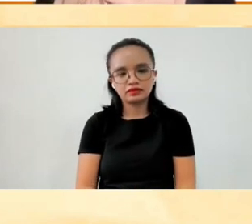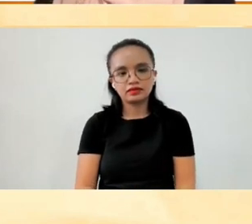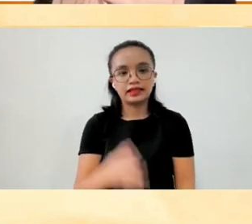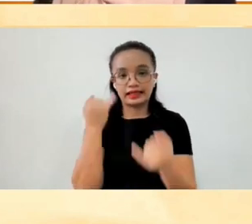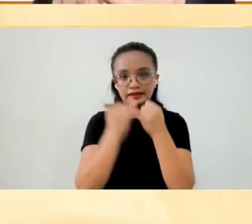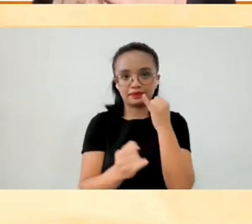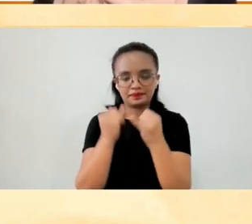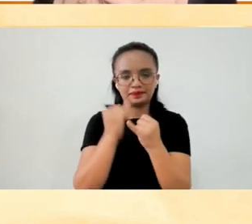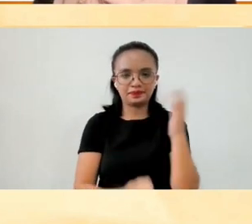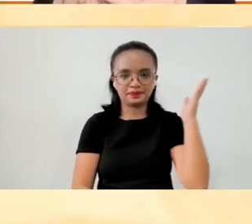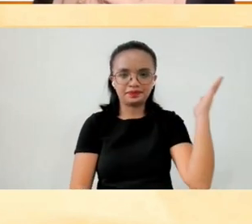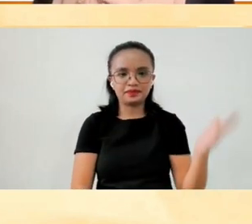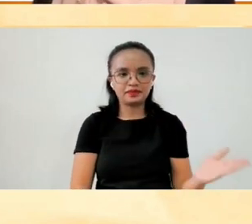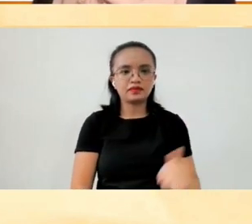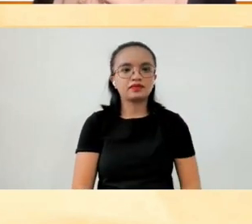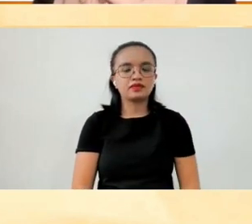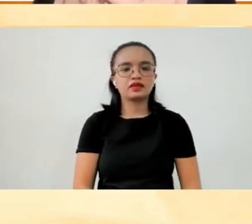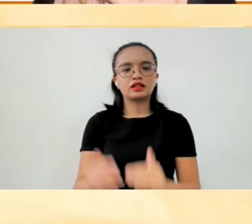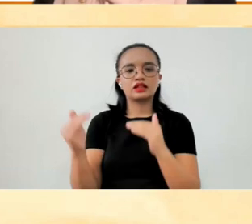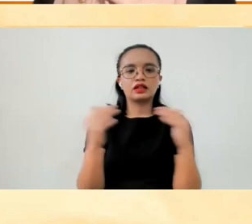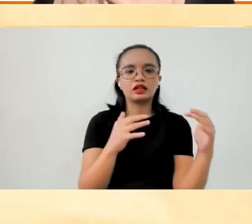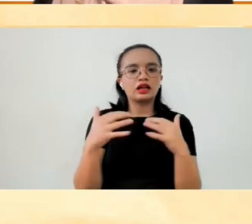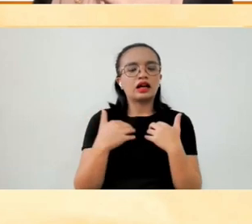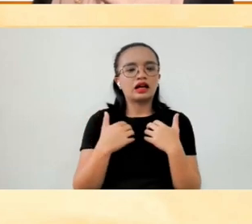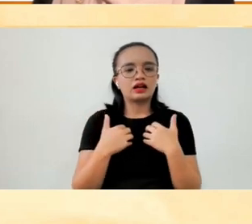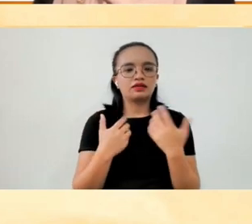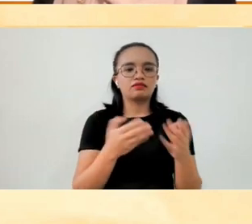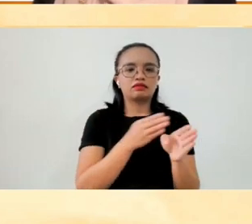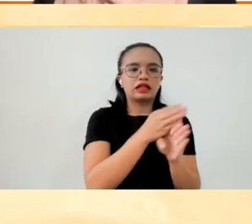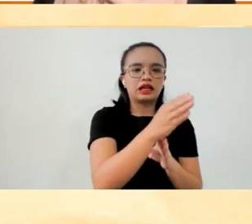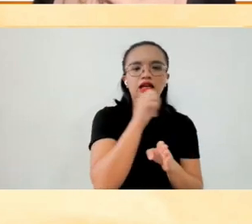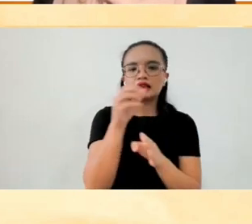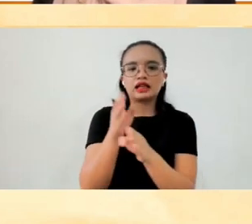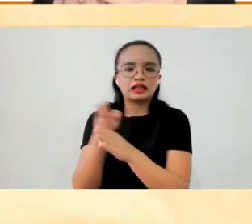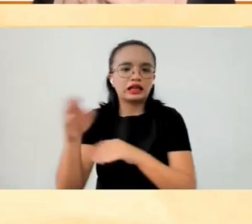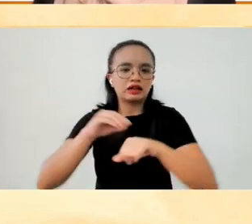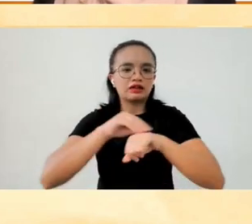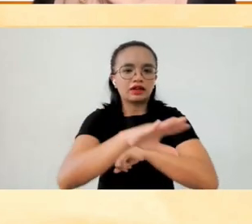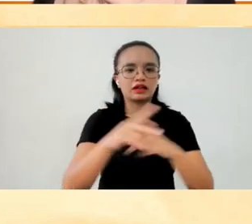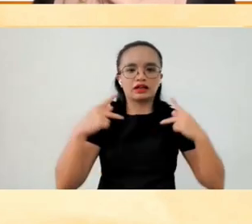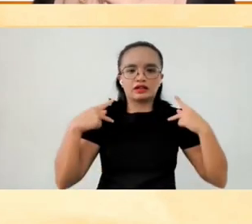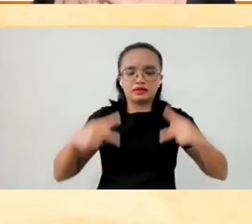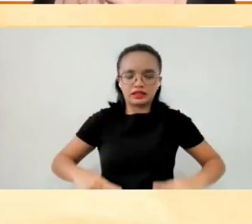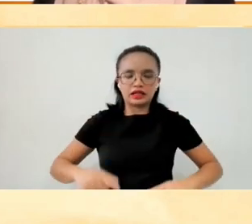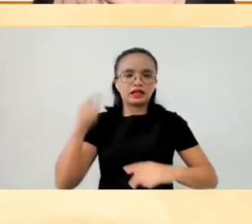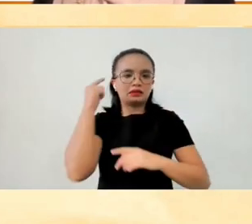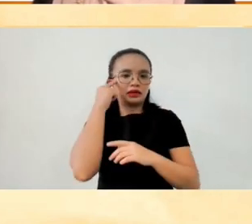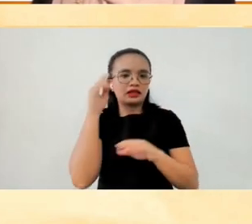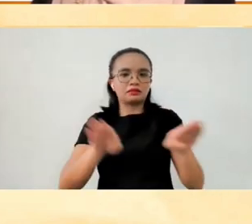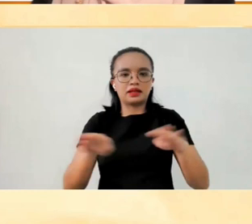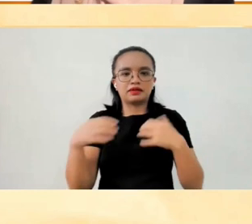slide. Armed conflict has direct and indirect effects on children's physical, mental, and behavioral